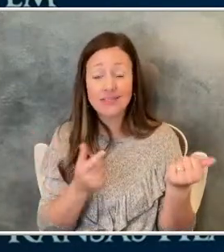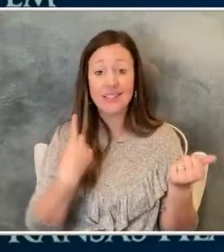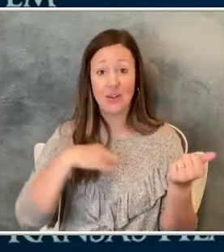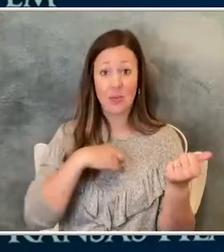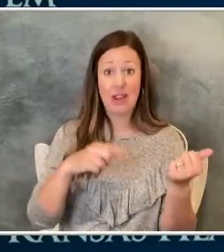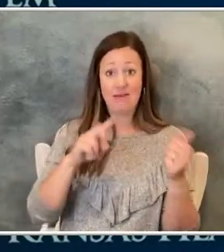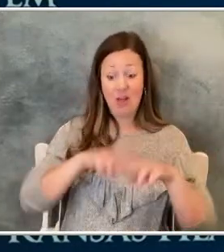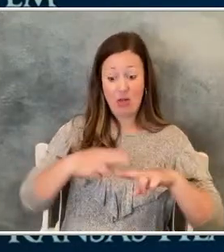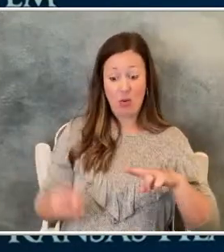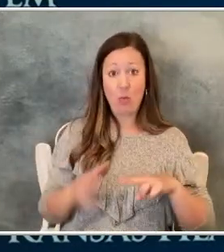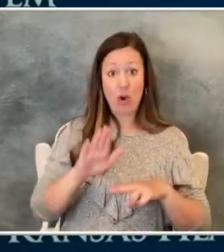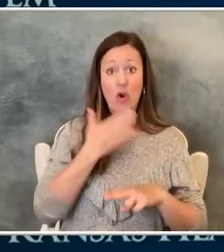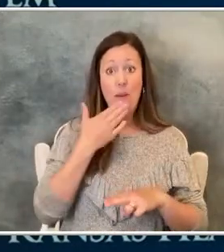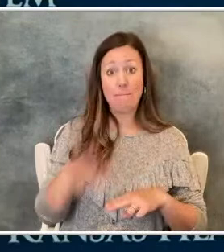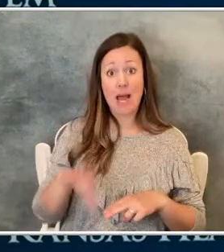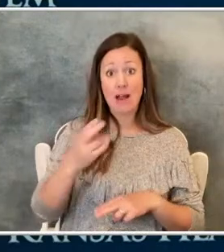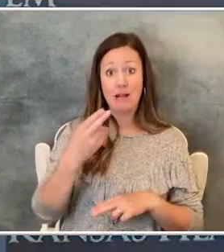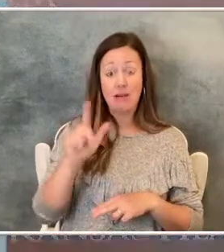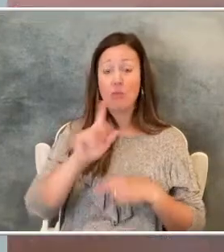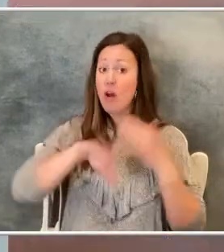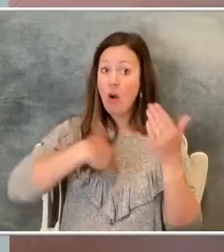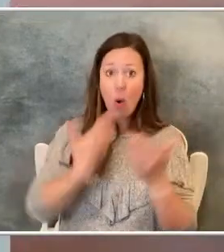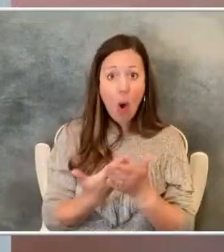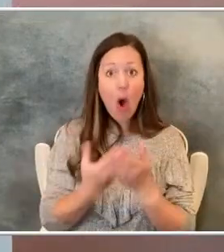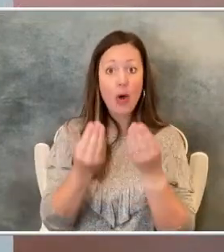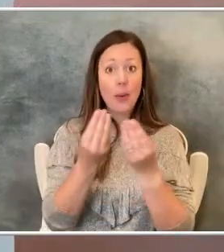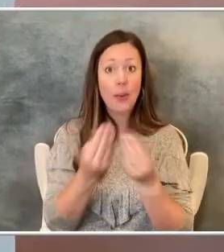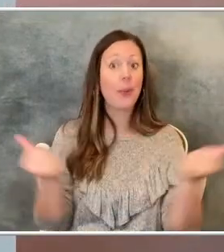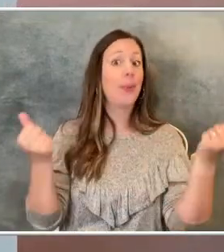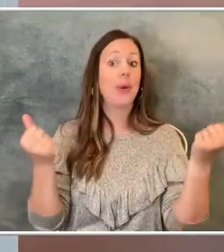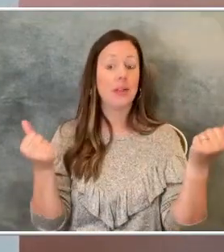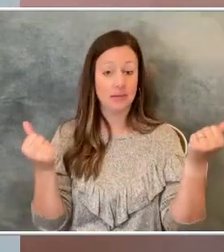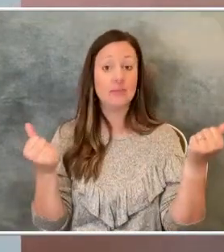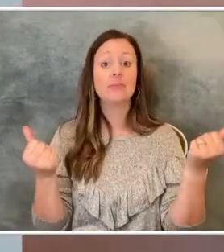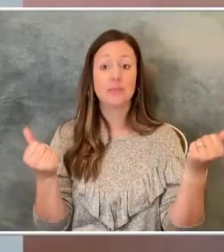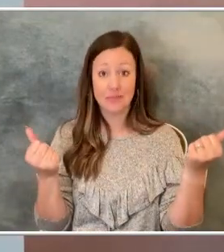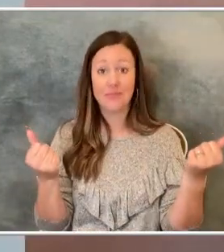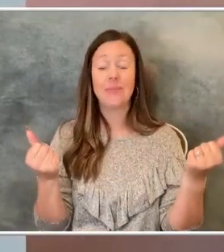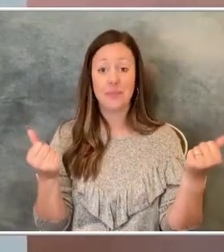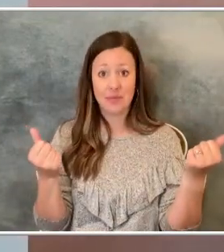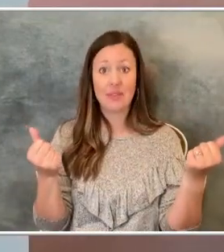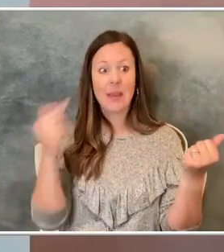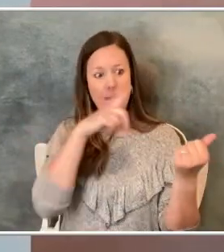all dissipated. Not removed. Not removed. They went away. They just dissolved away because the source of